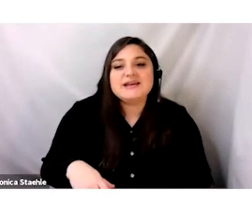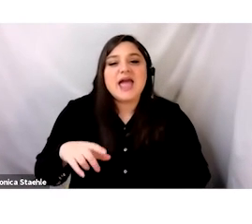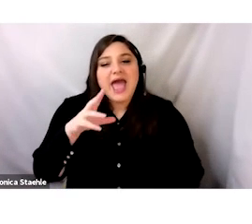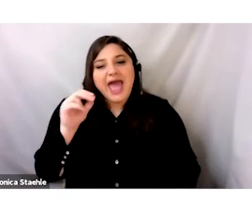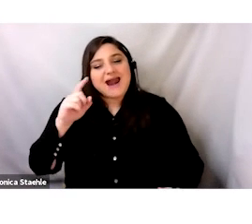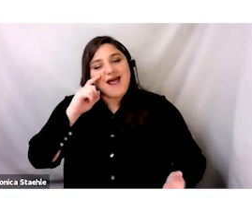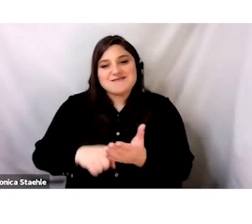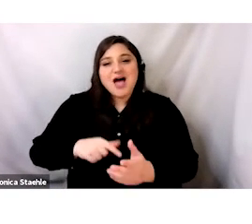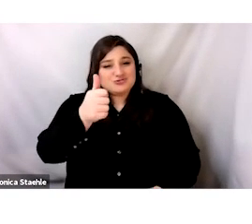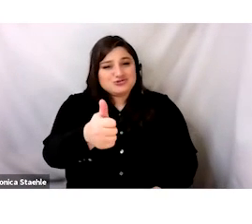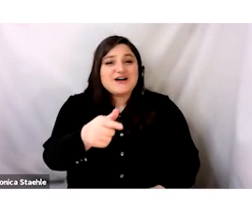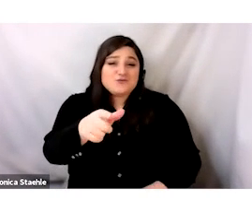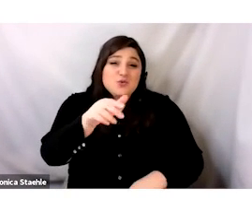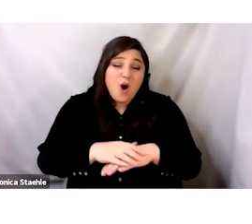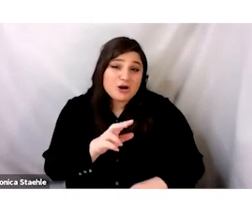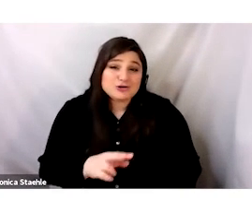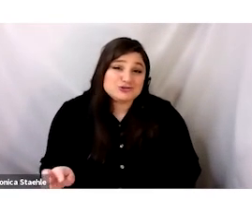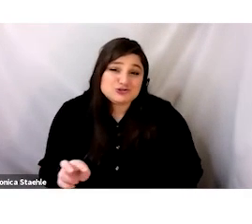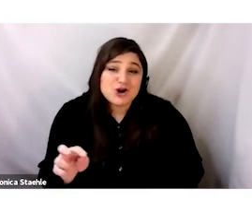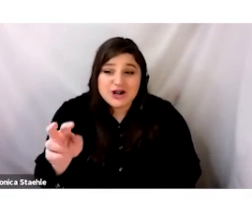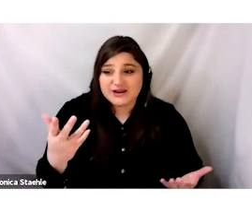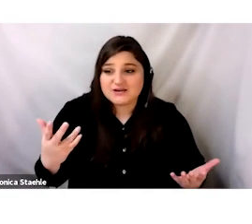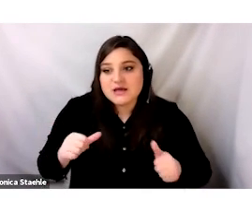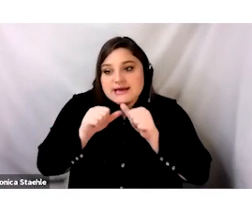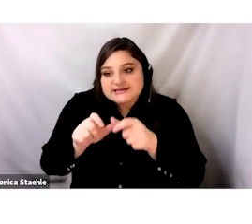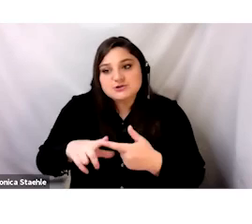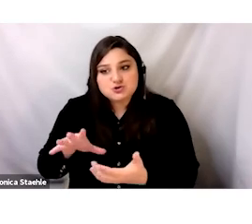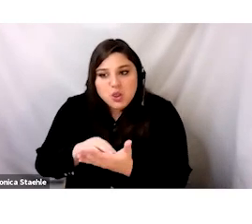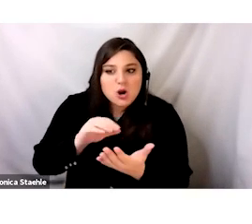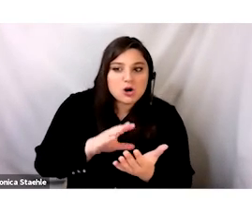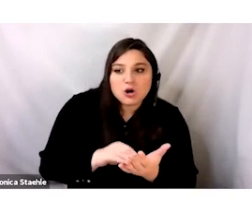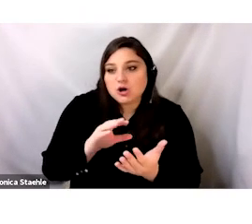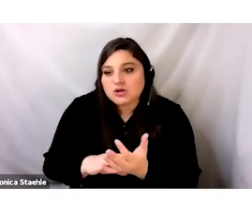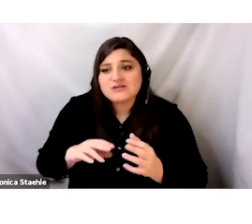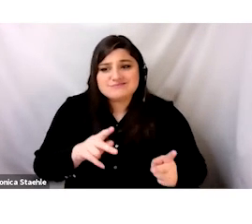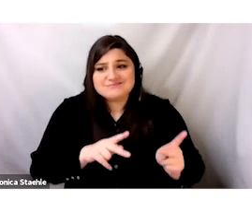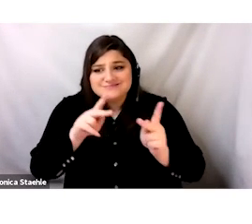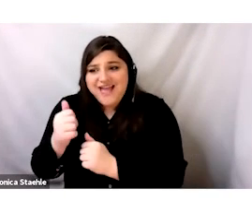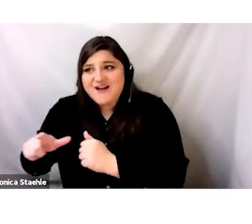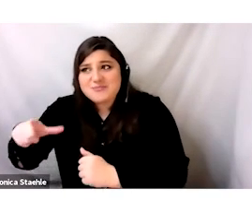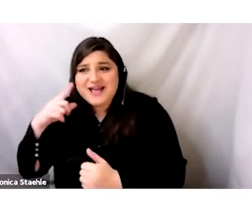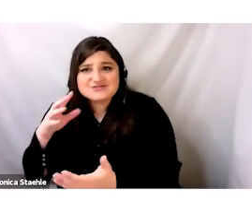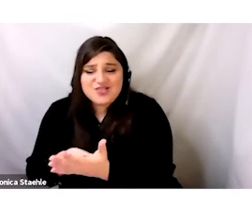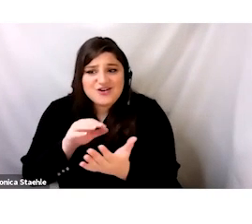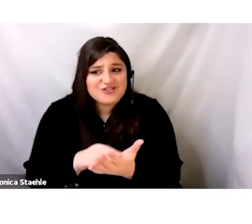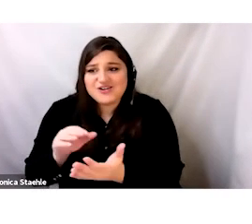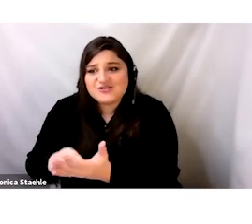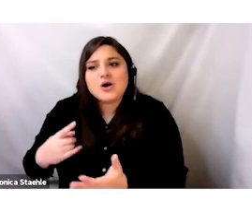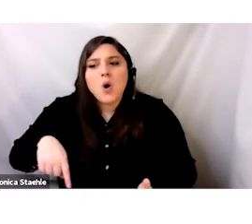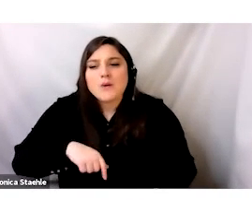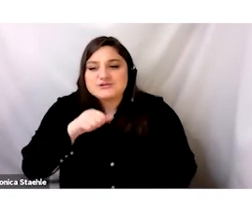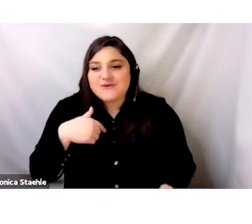acknowledge that you're on a journey and learning while doing. And so is everyone else. We don't have an equitable society. We